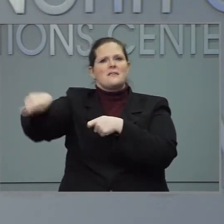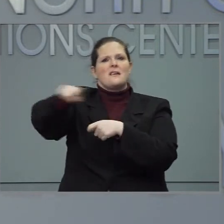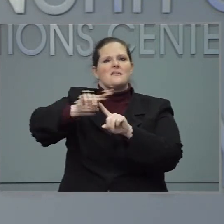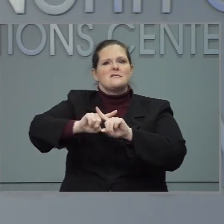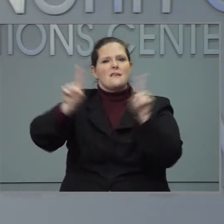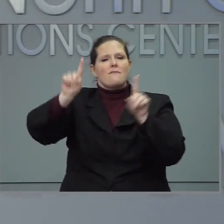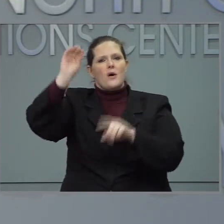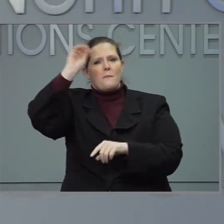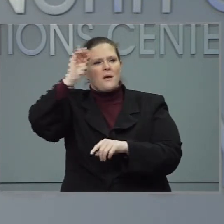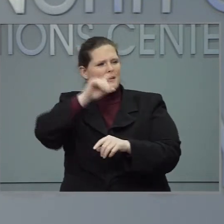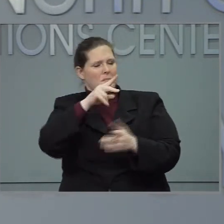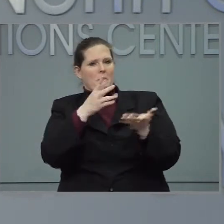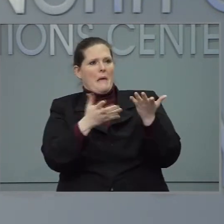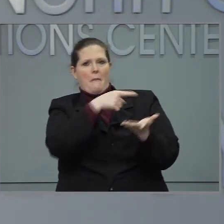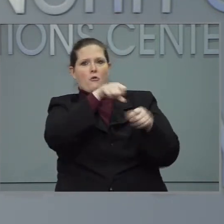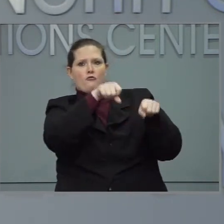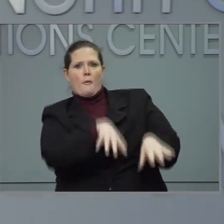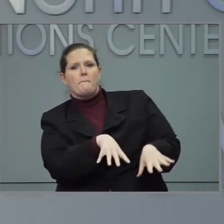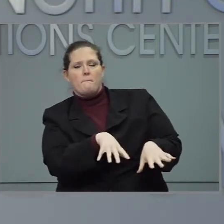bonds a few months ago,